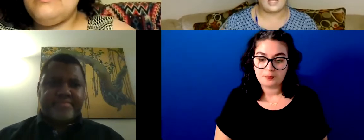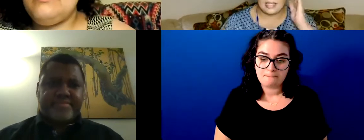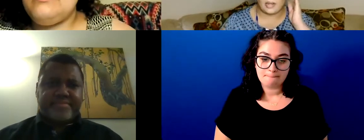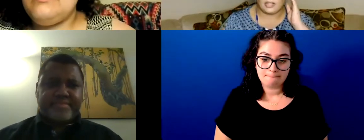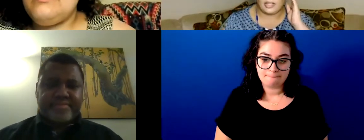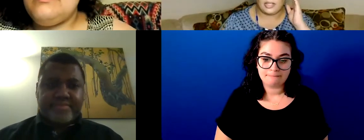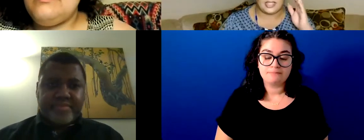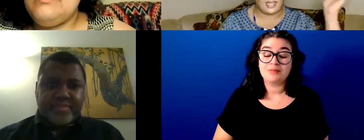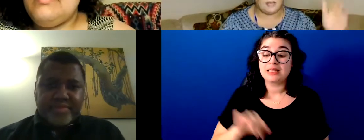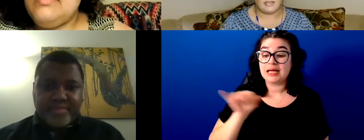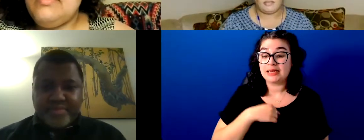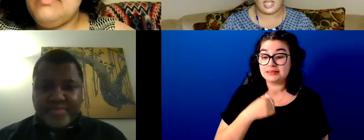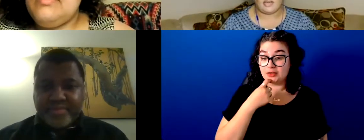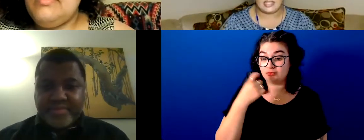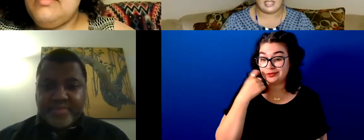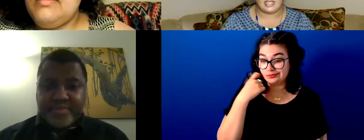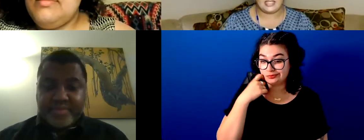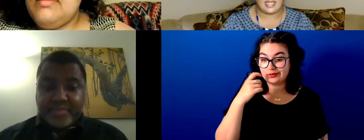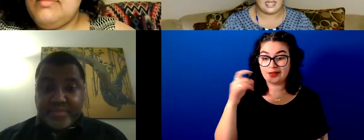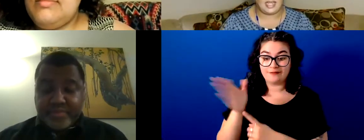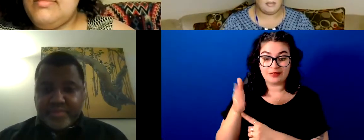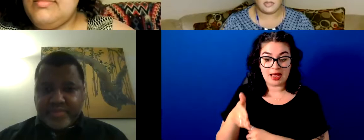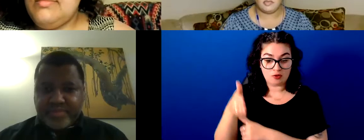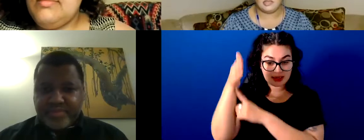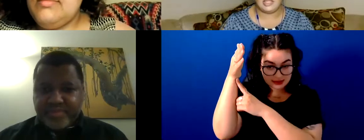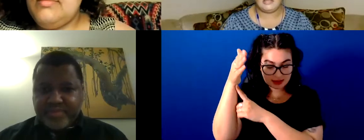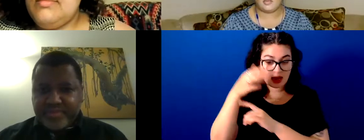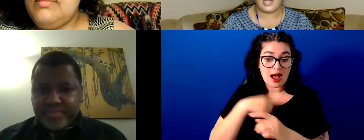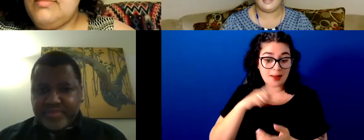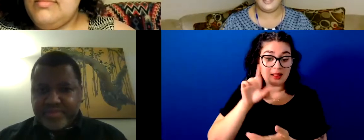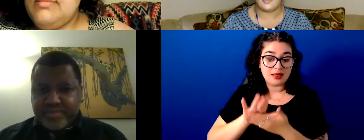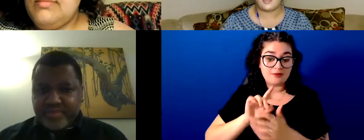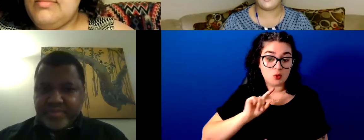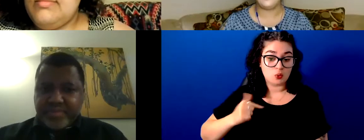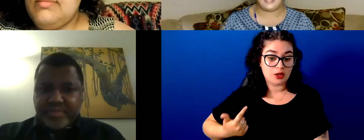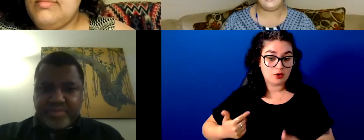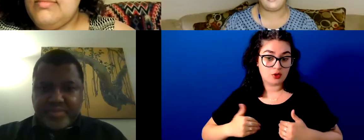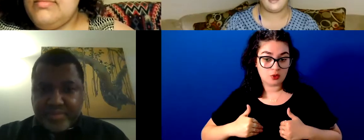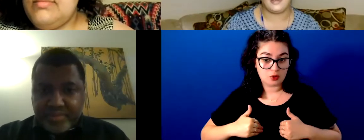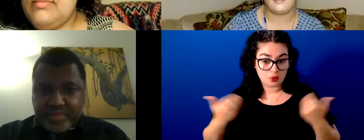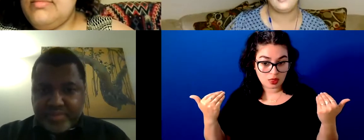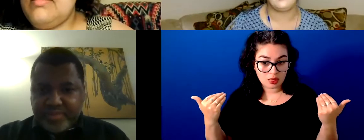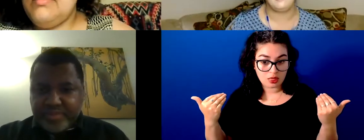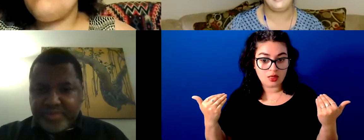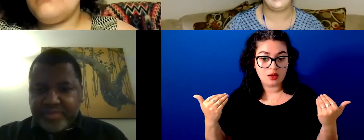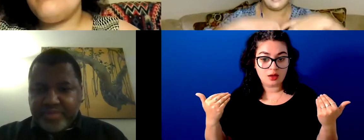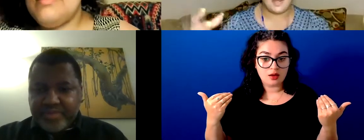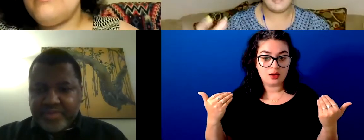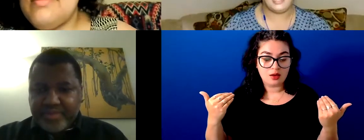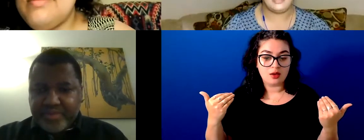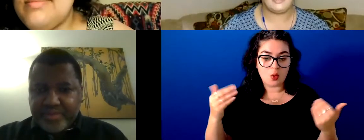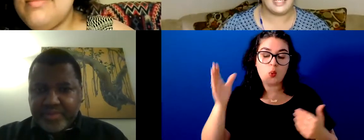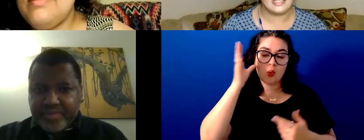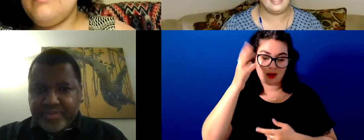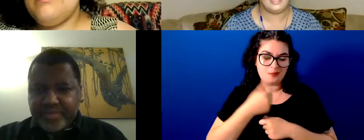Like I said earlier today at the flag raising, is that I do believe that queer youth are going to inherit Earth and they're going to make it a better place